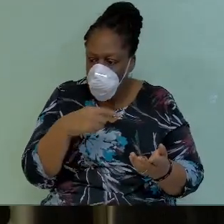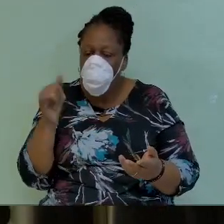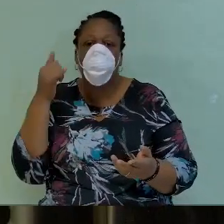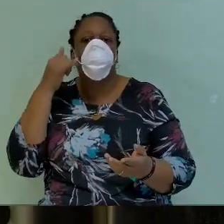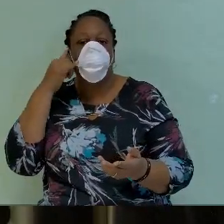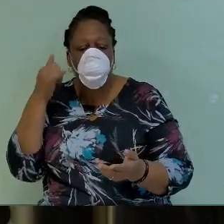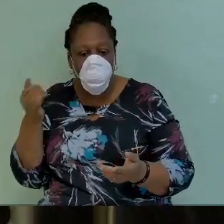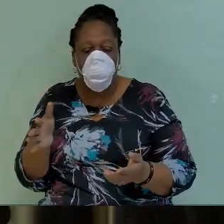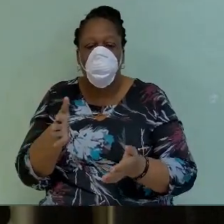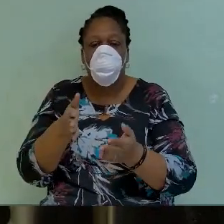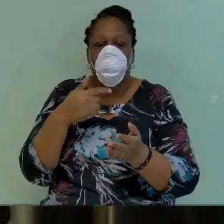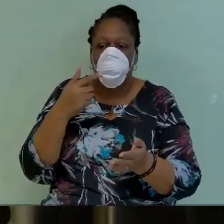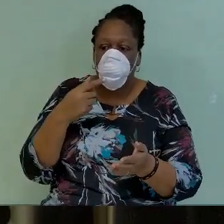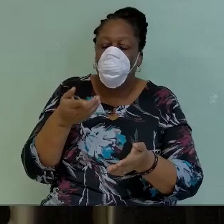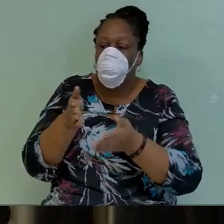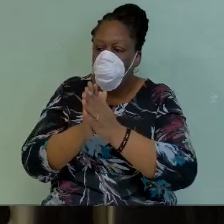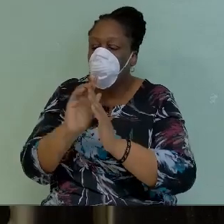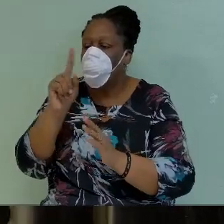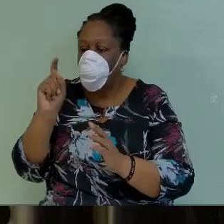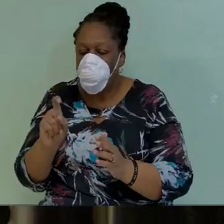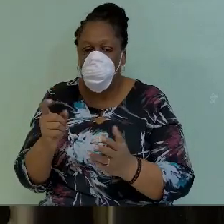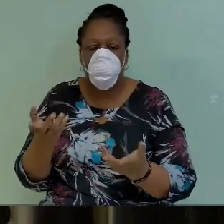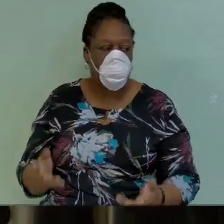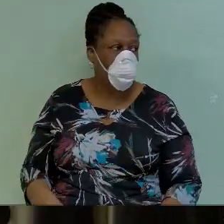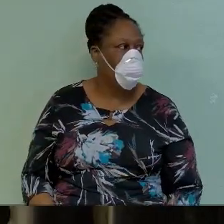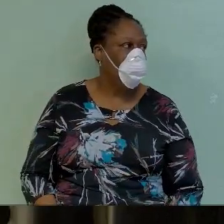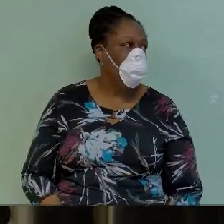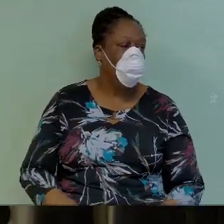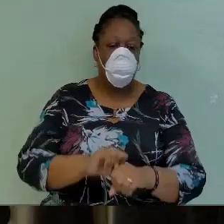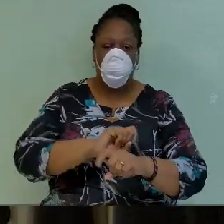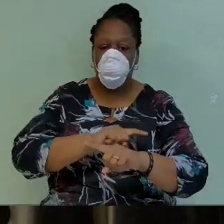epidemics spurring up from rush